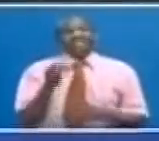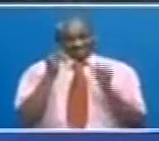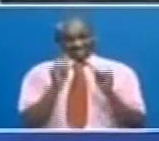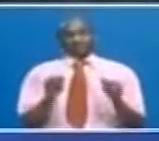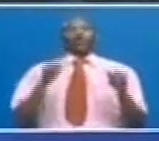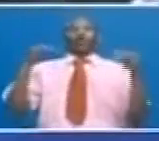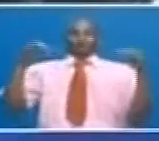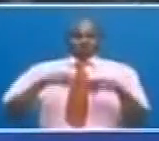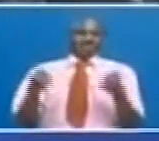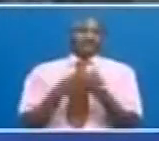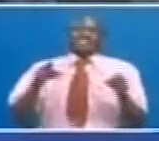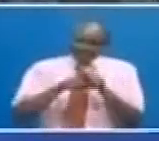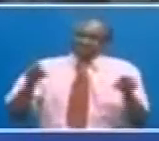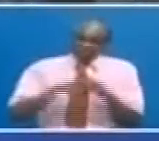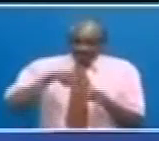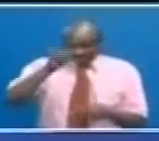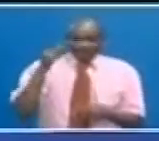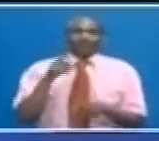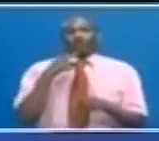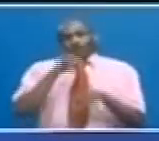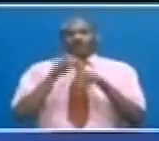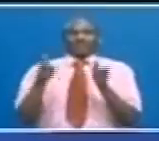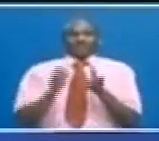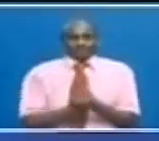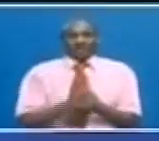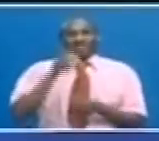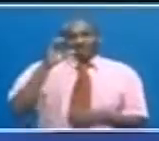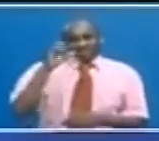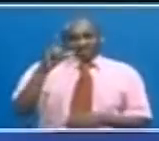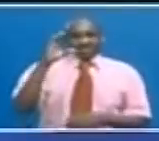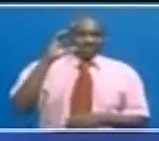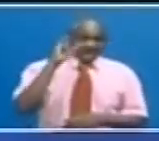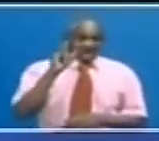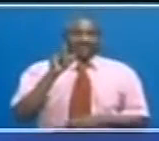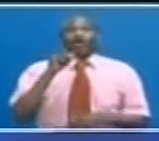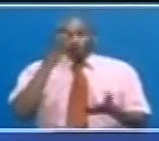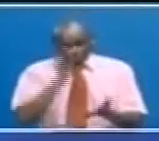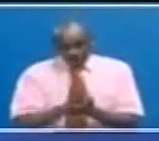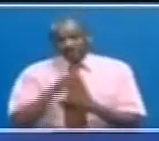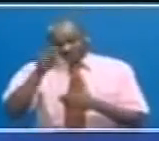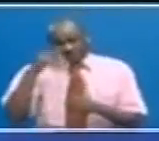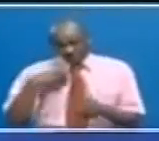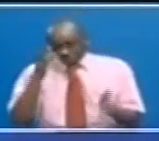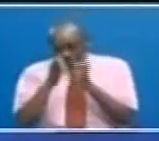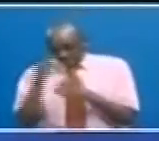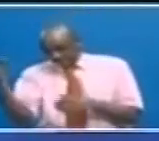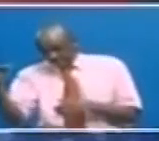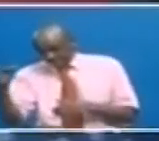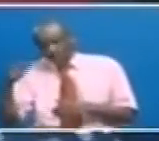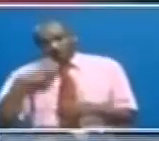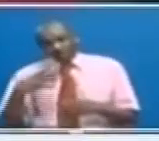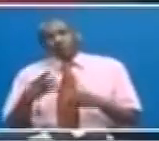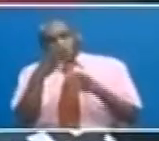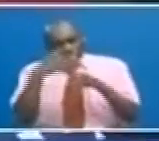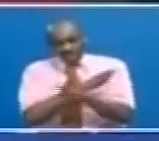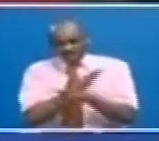news conference by Waiguru earlier in the month. The DCI confirms that there was a conspiracy to